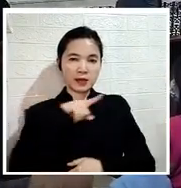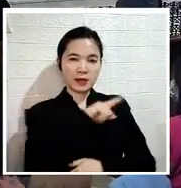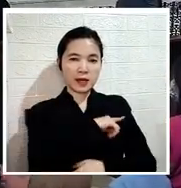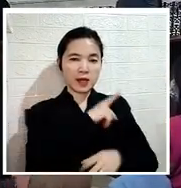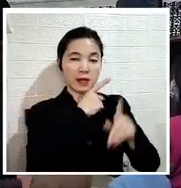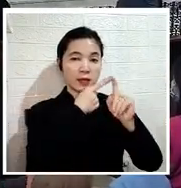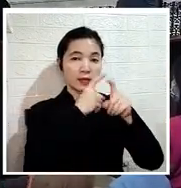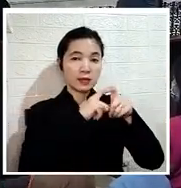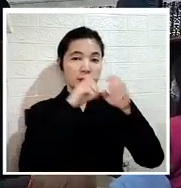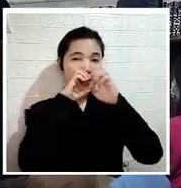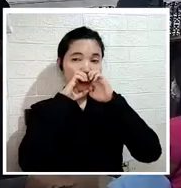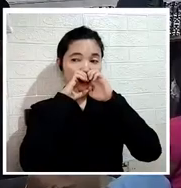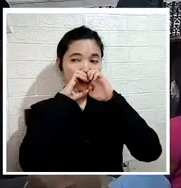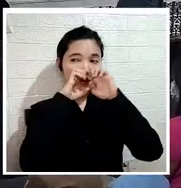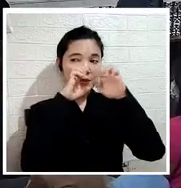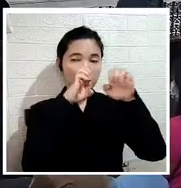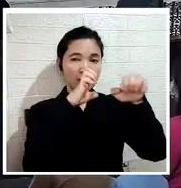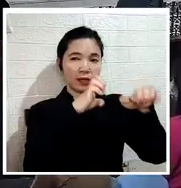us from